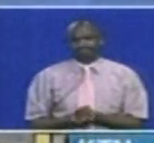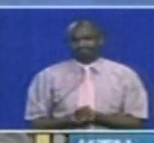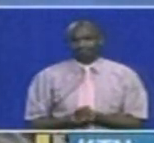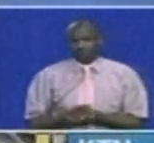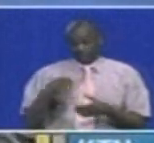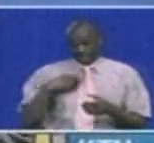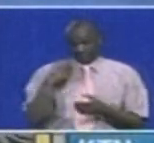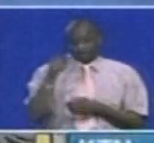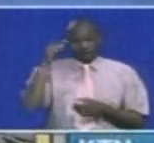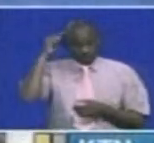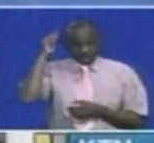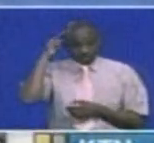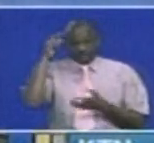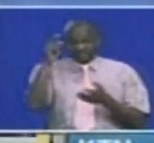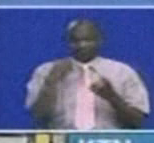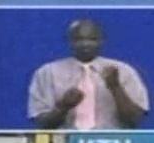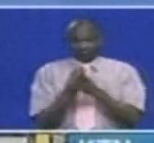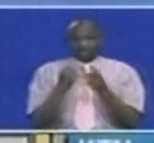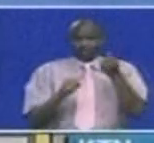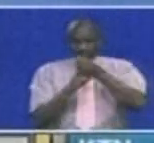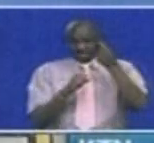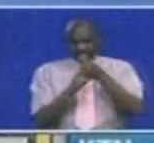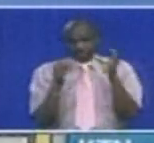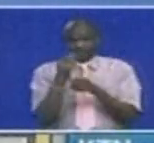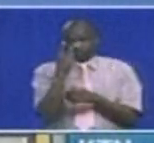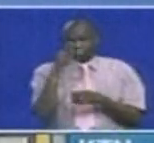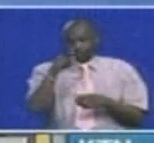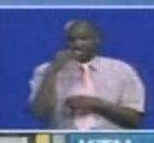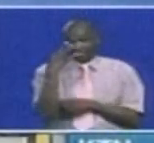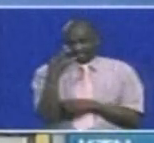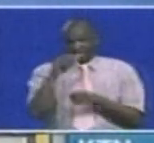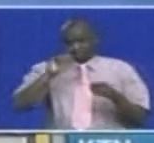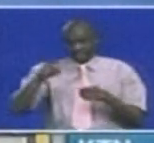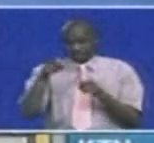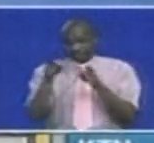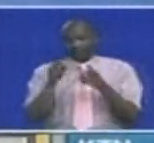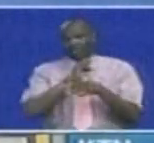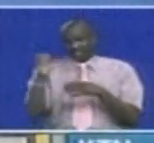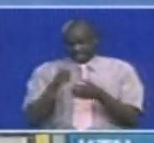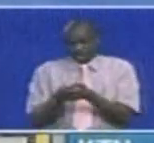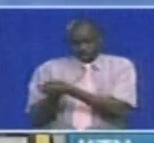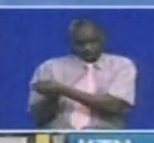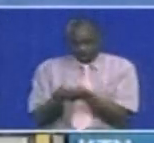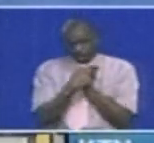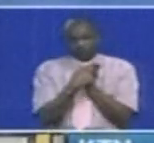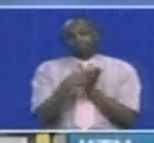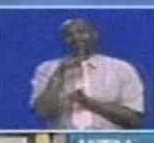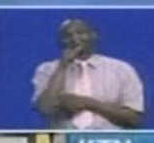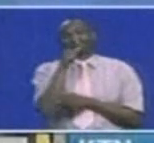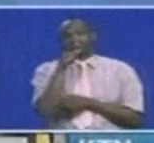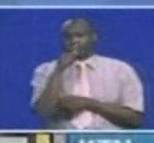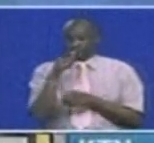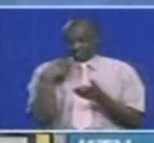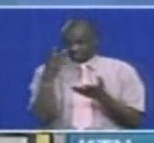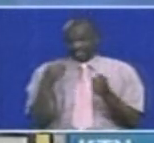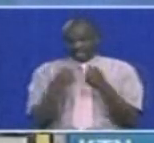Beverage company Coca-Cola have unveiled a sponsorship package of 2.3 million shillings for Easter Golf Tournament, the Tannahill Shield. The tournament